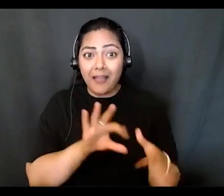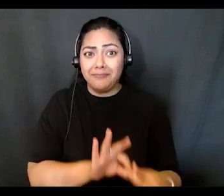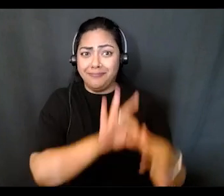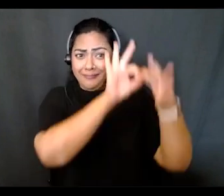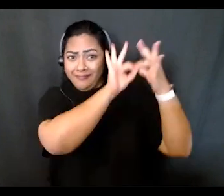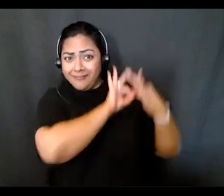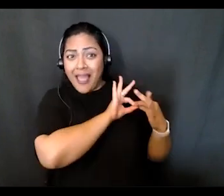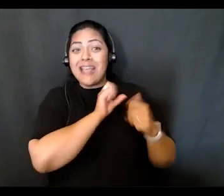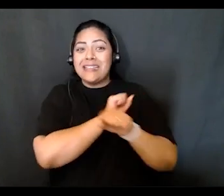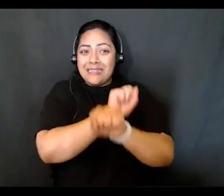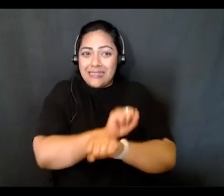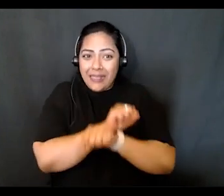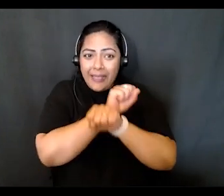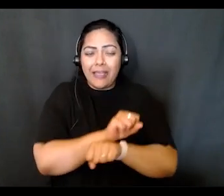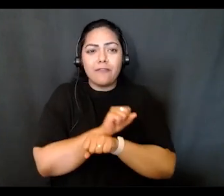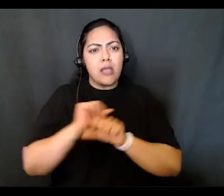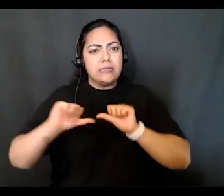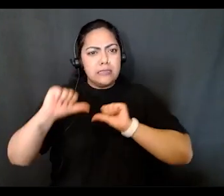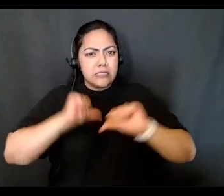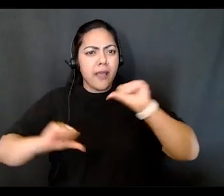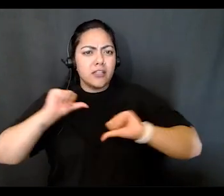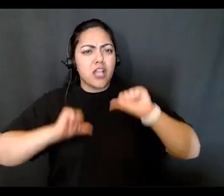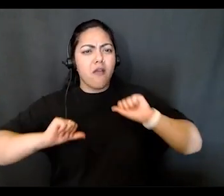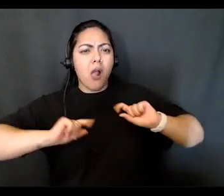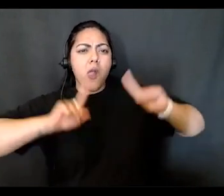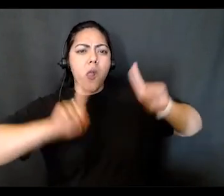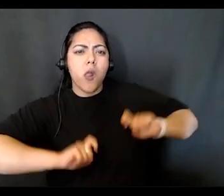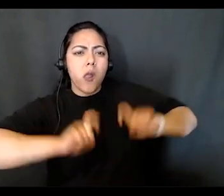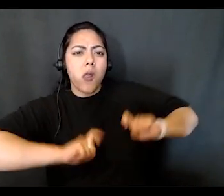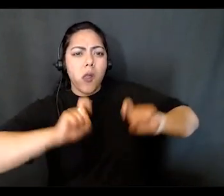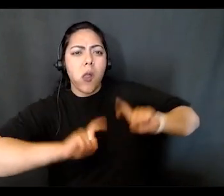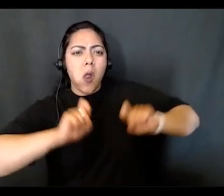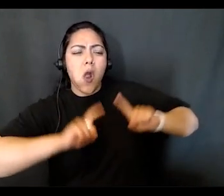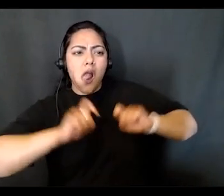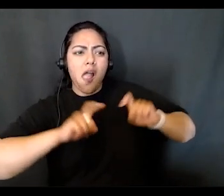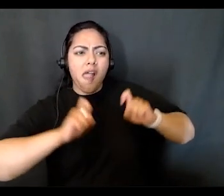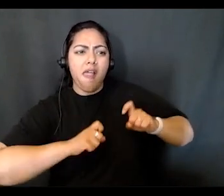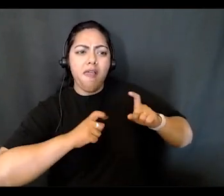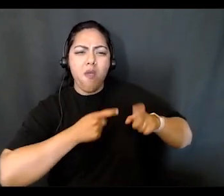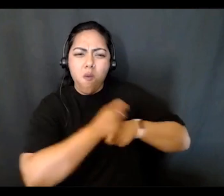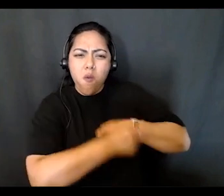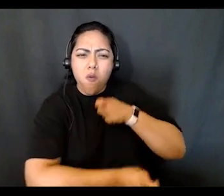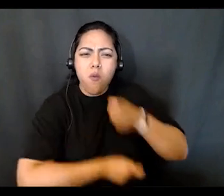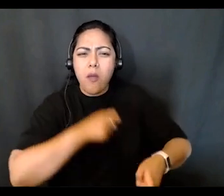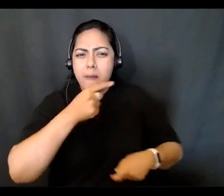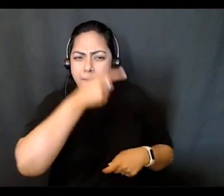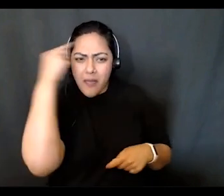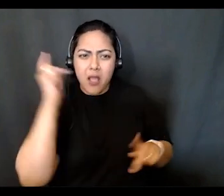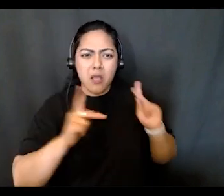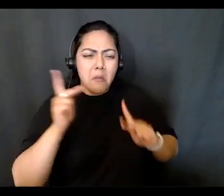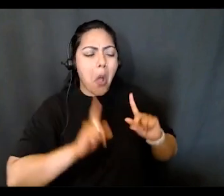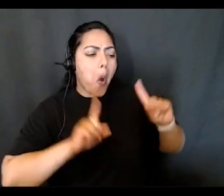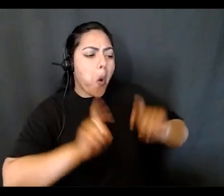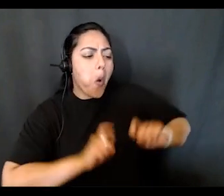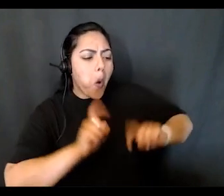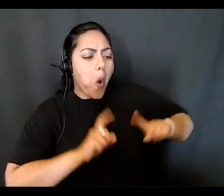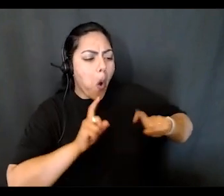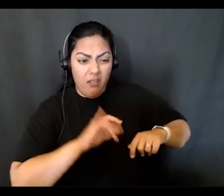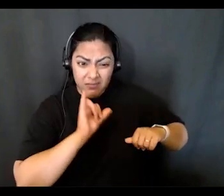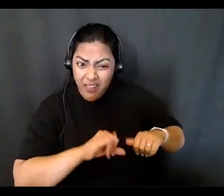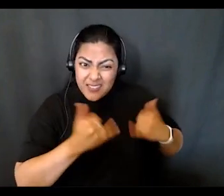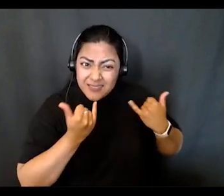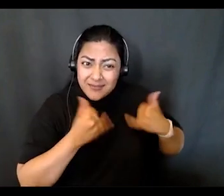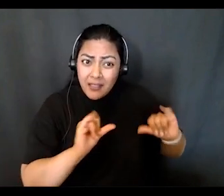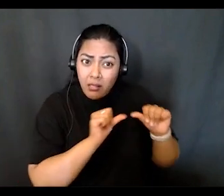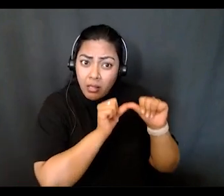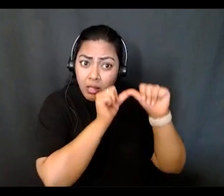which actually created and supported that knowledge, which then continues to impact communities today. I